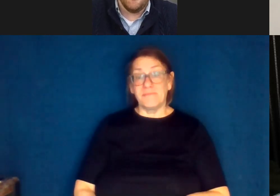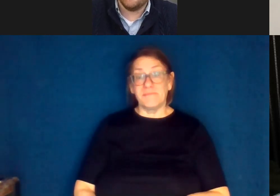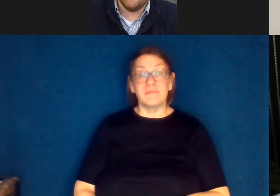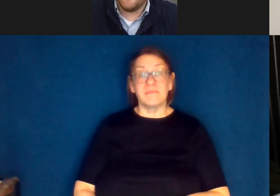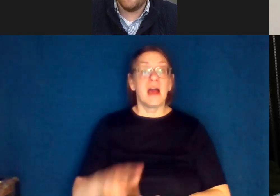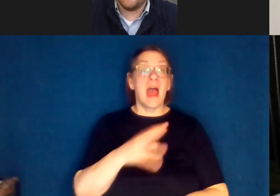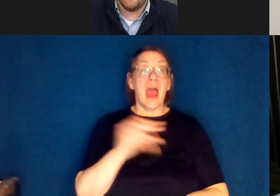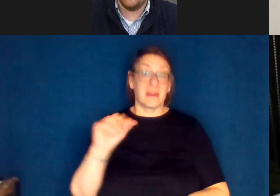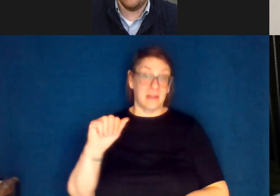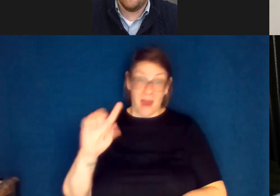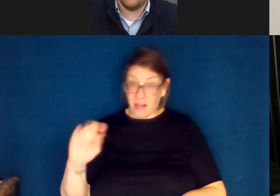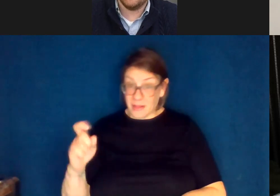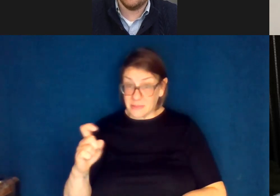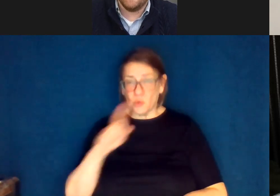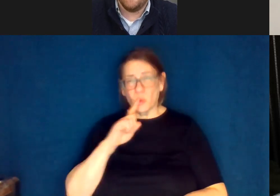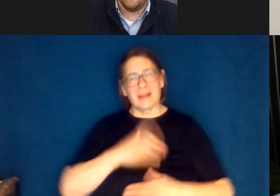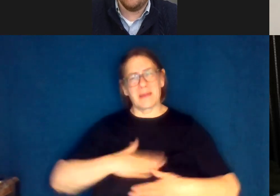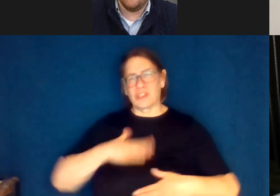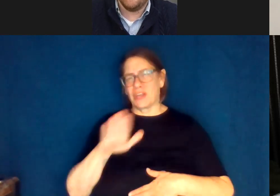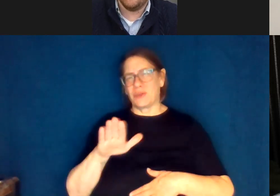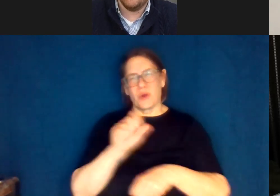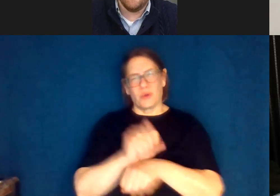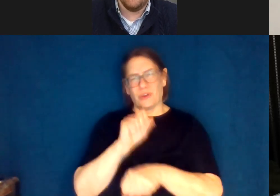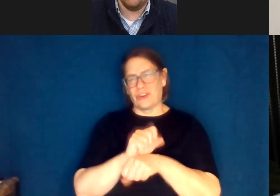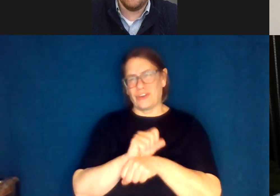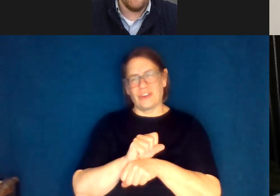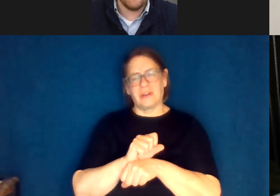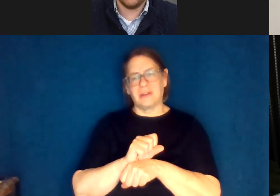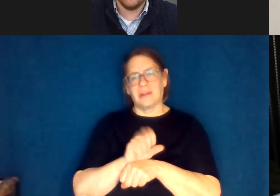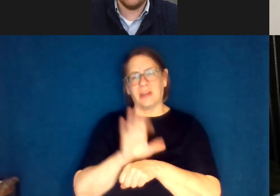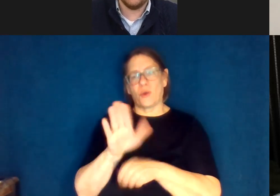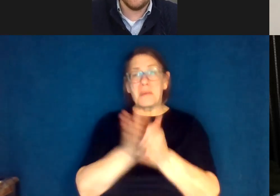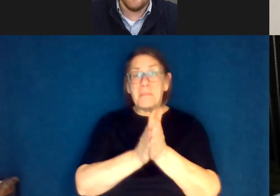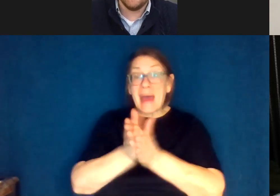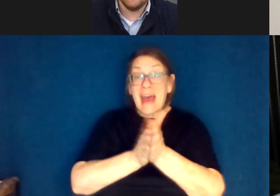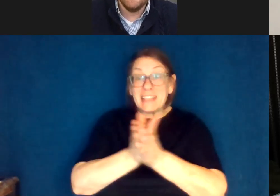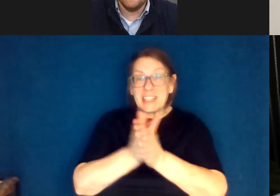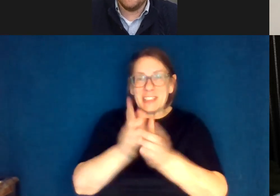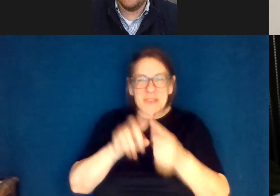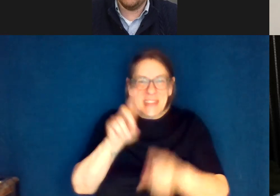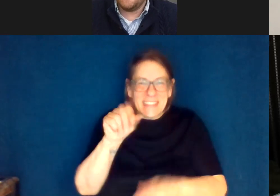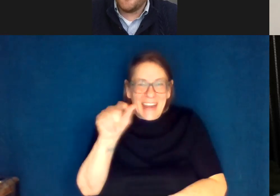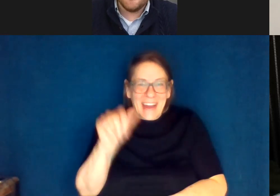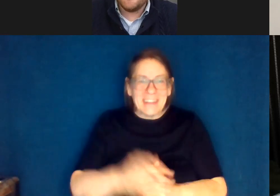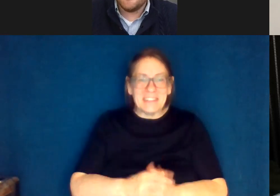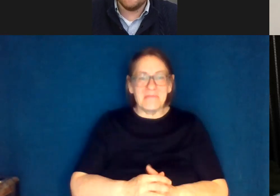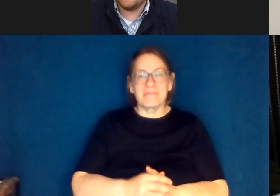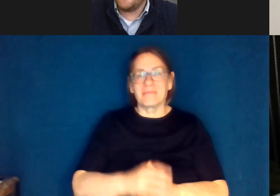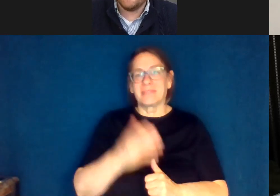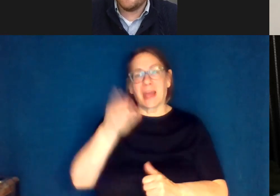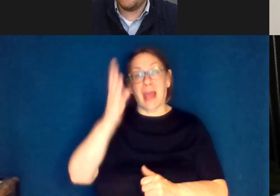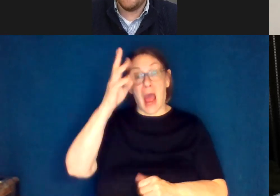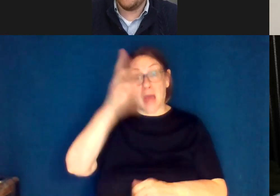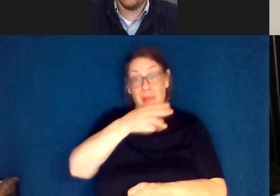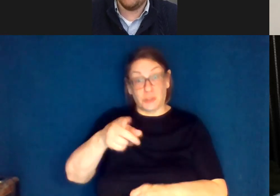And Alex, really appreciate your effort and your passion into the data. God bless you, because